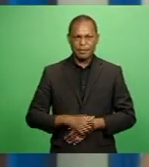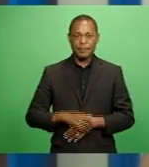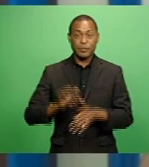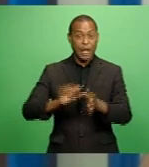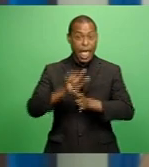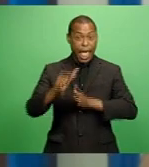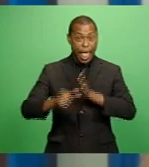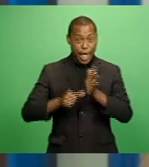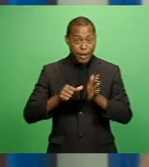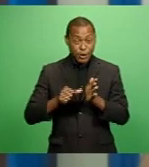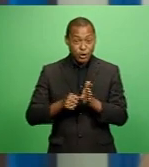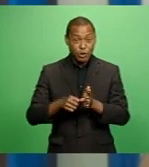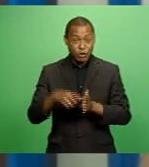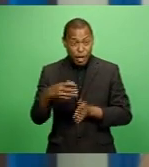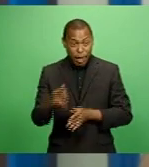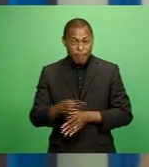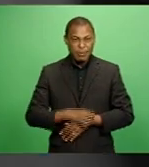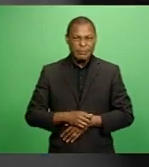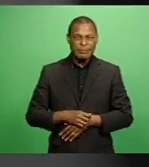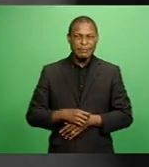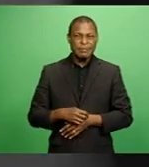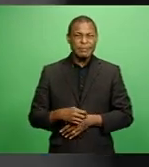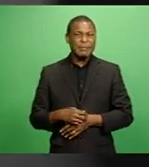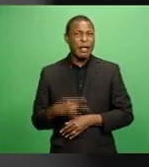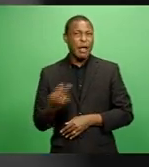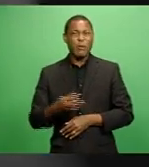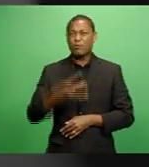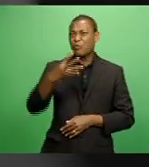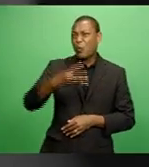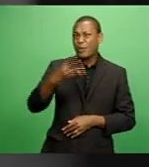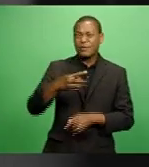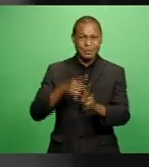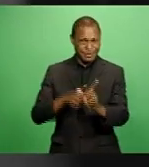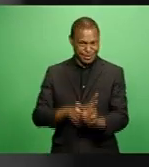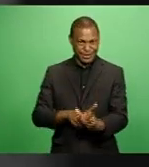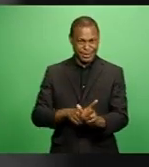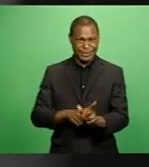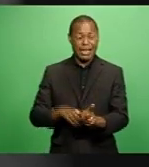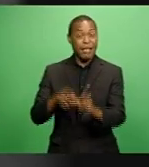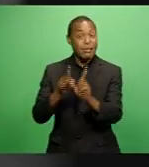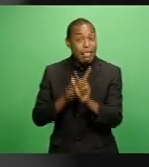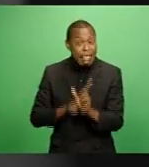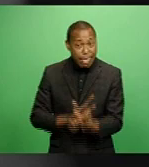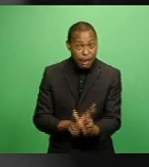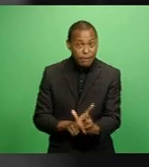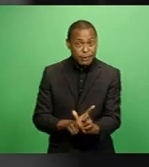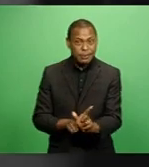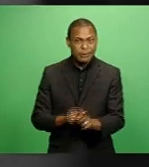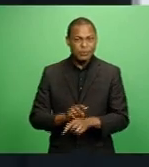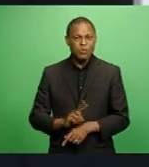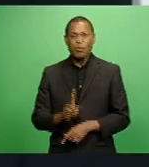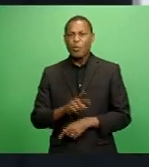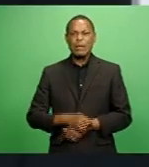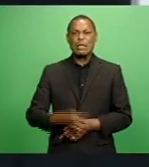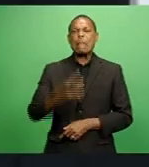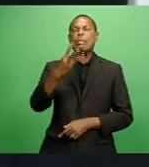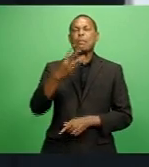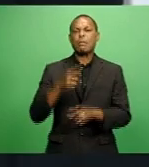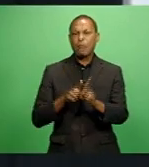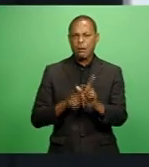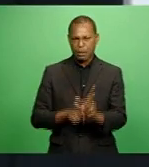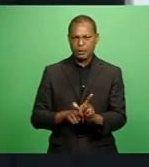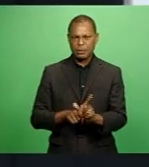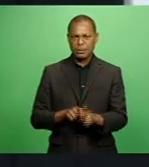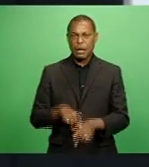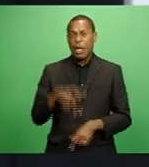victim survivor is around 14 years. The youngest victim survivor was 3 years, and